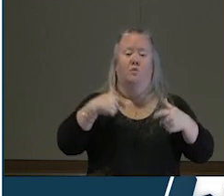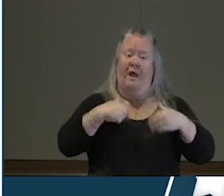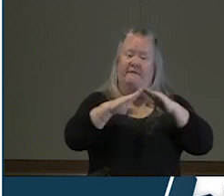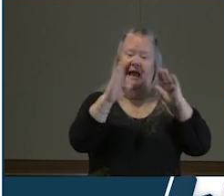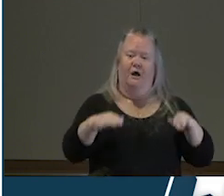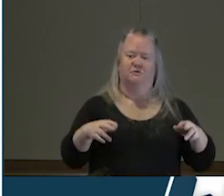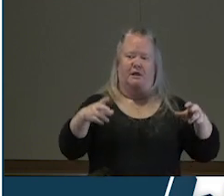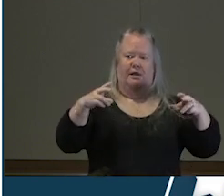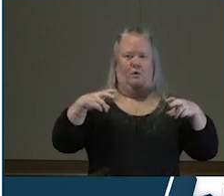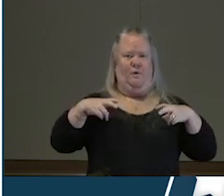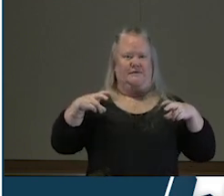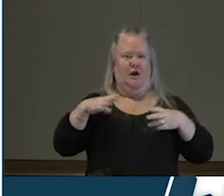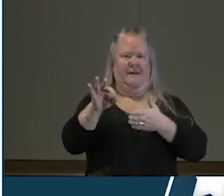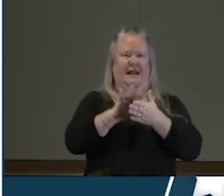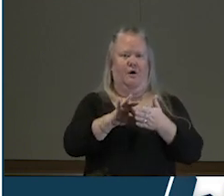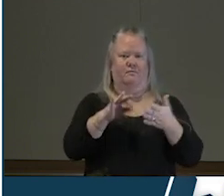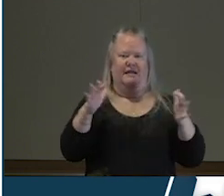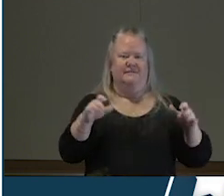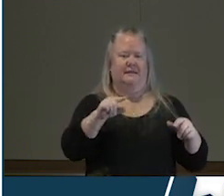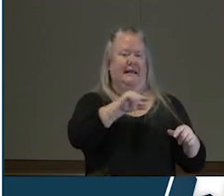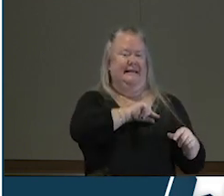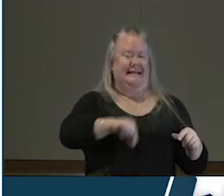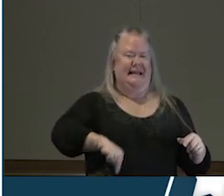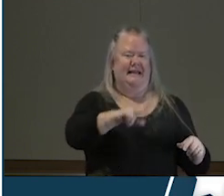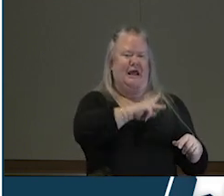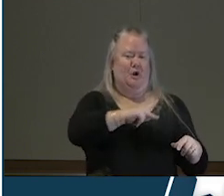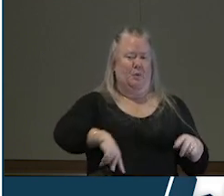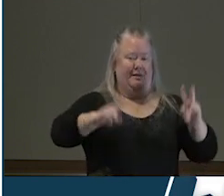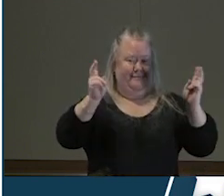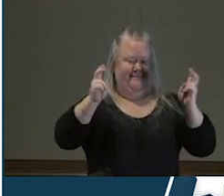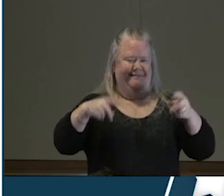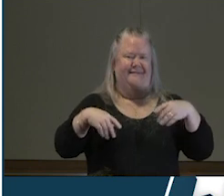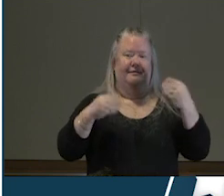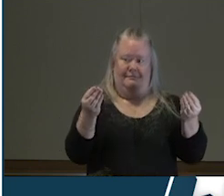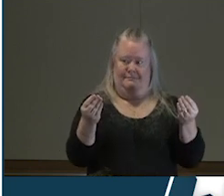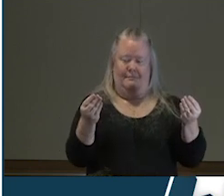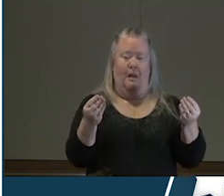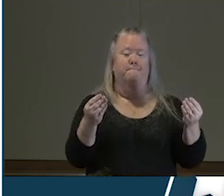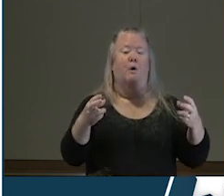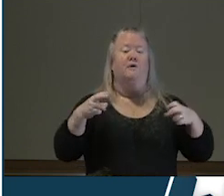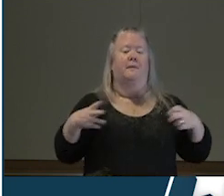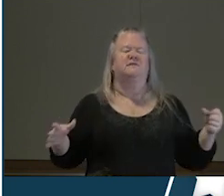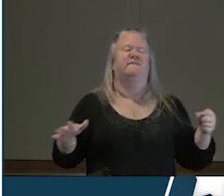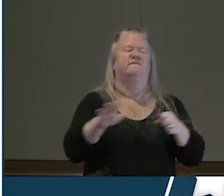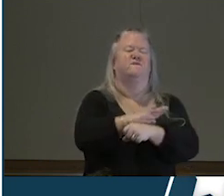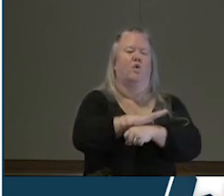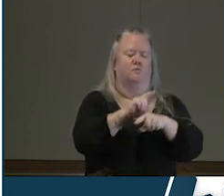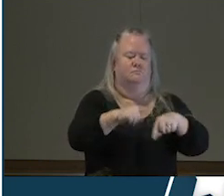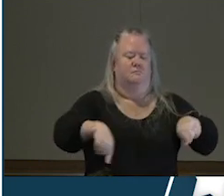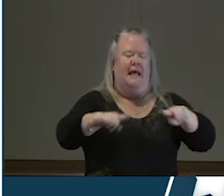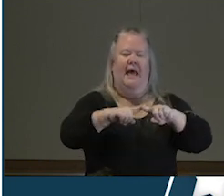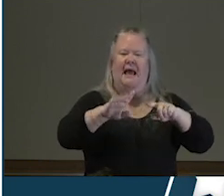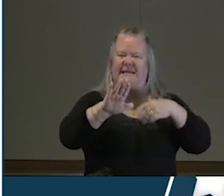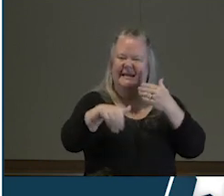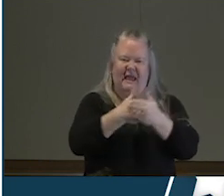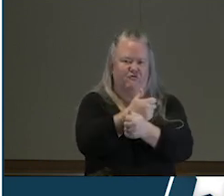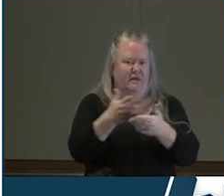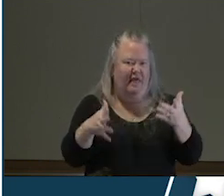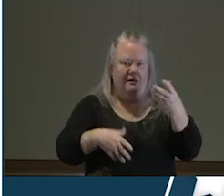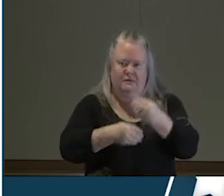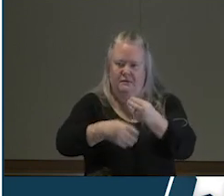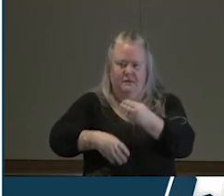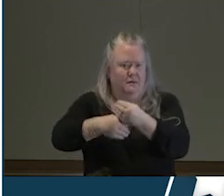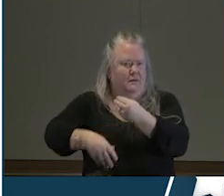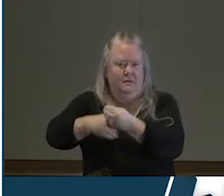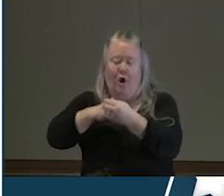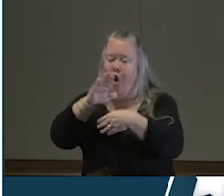house and a retirement account. That's the king and the queen on a chessboard. But retirement is the full chessboard. I need the bishops and the pawns and the rooks and